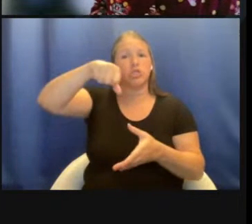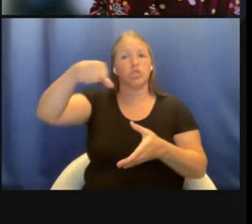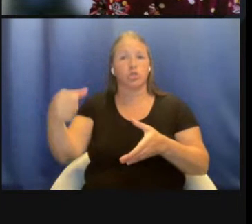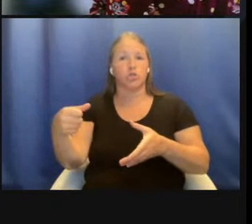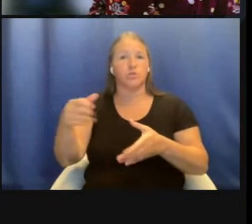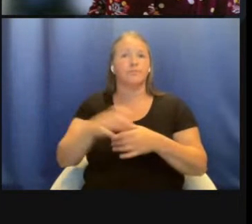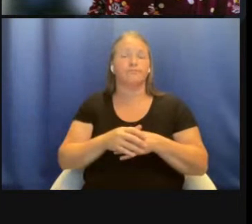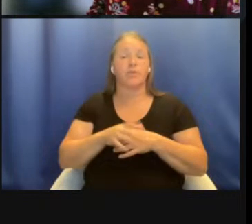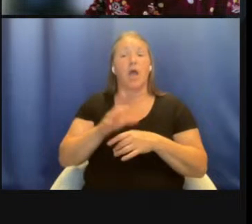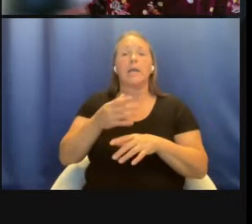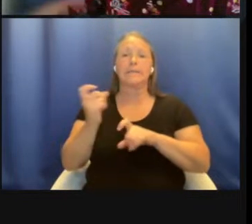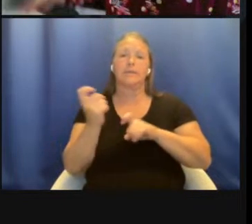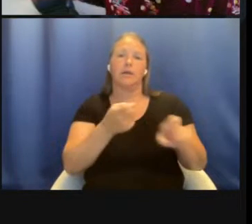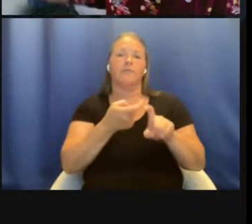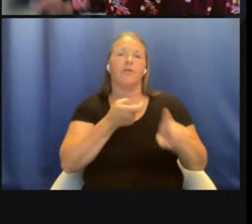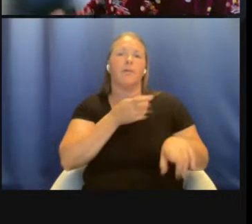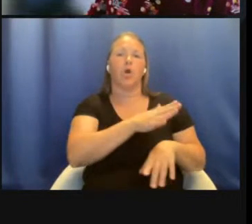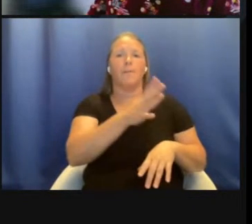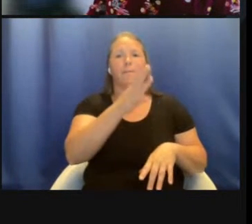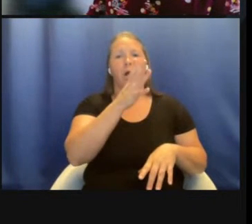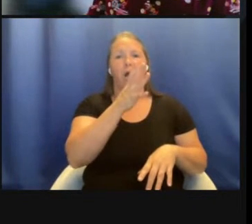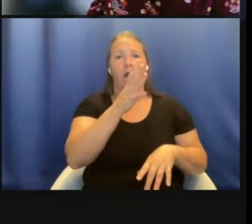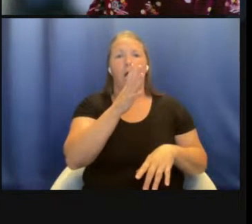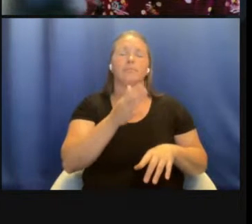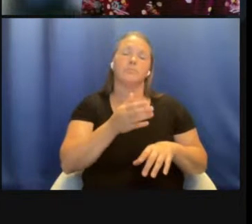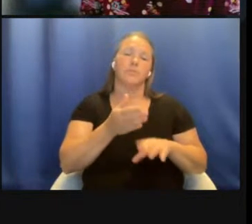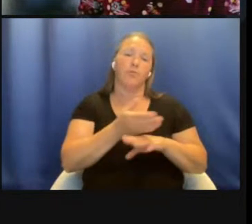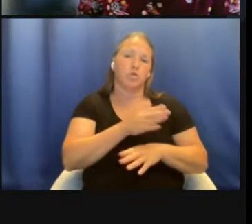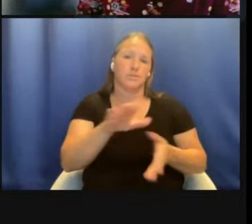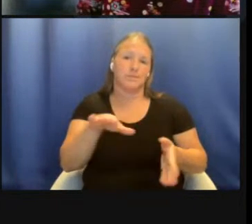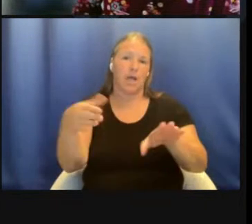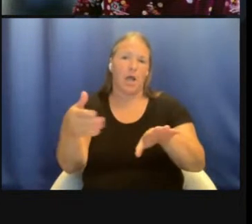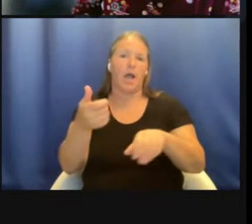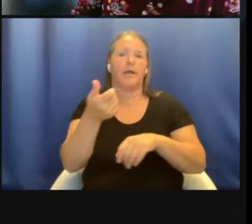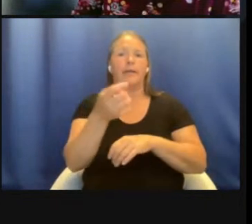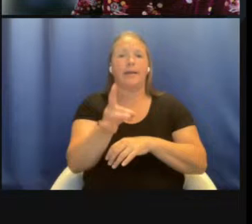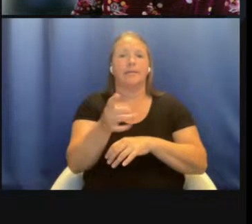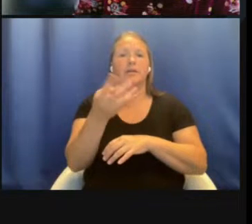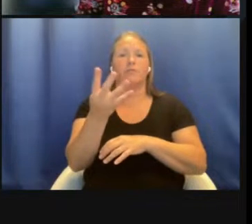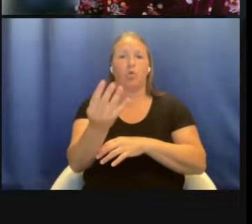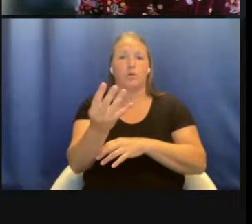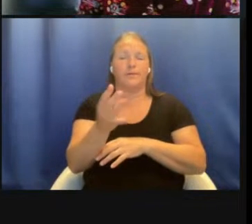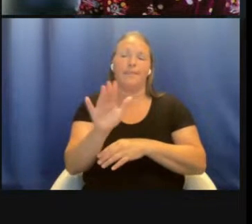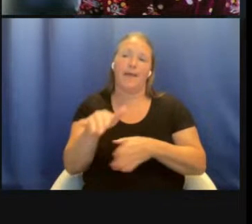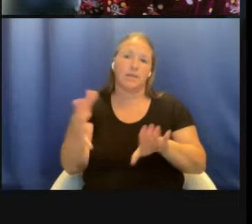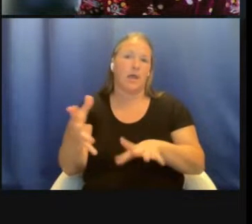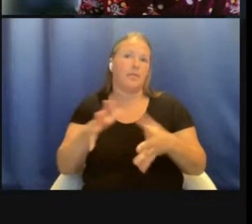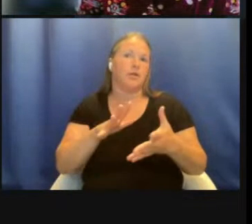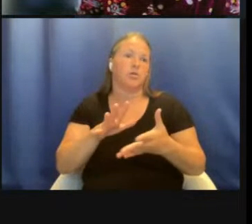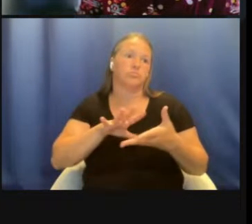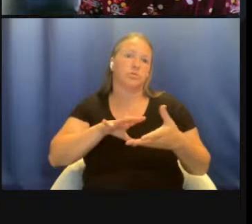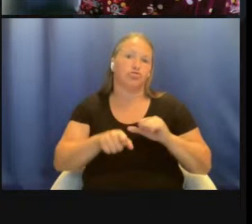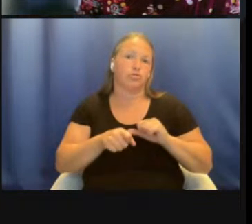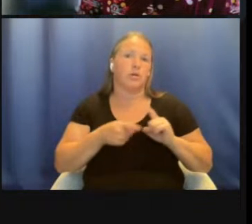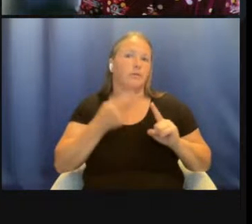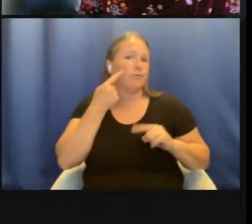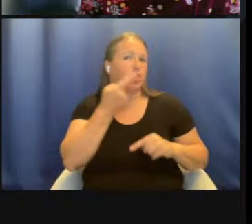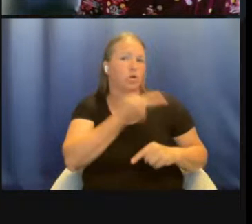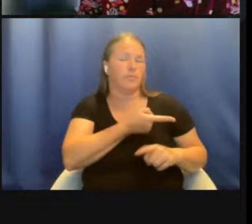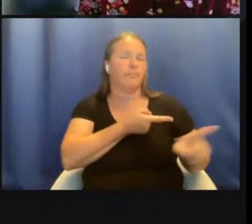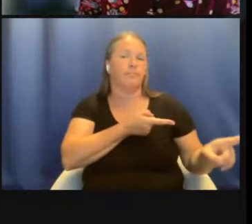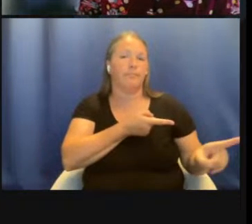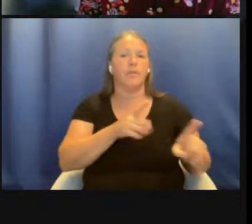her. And she always noted that may silly or delirious descendants never